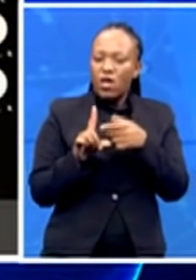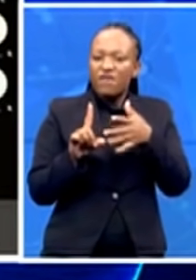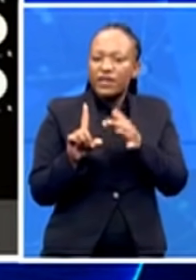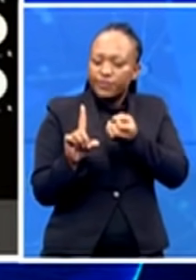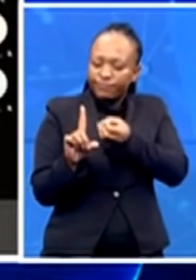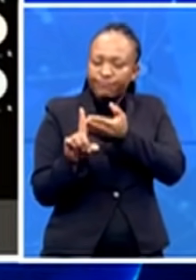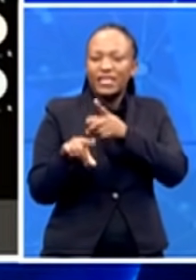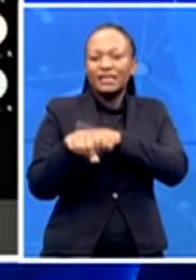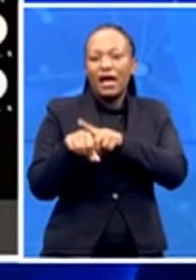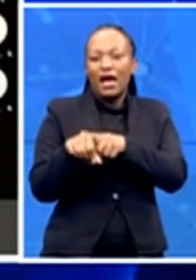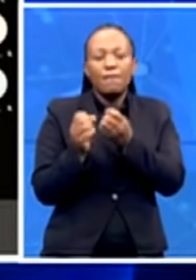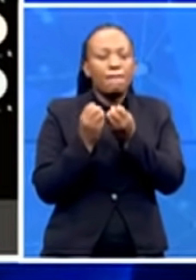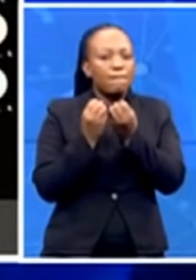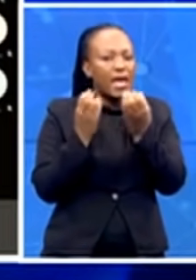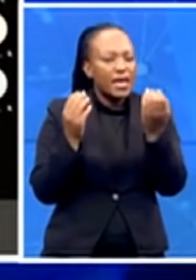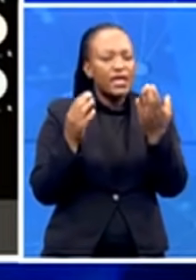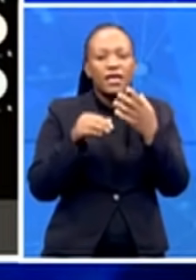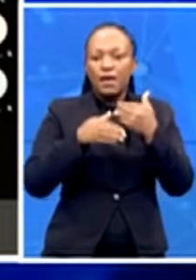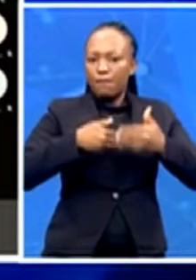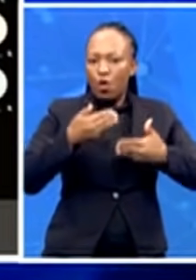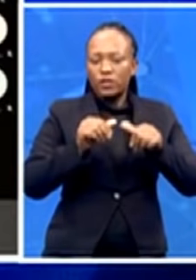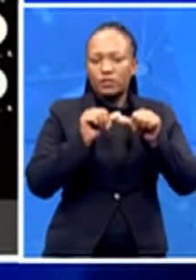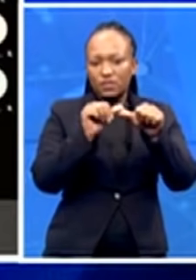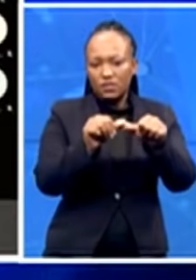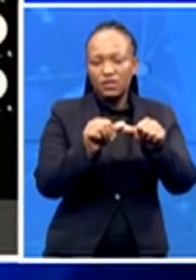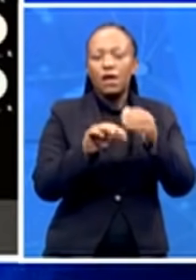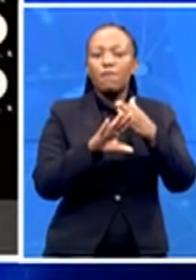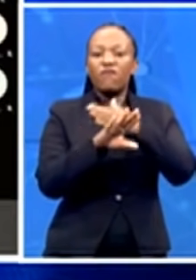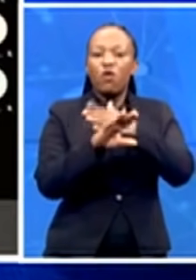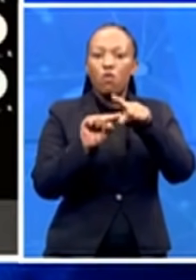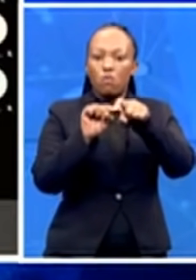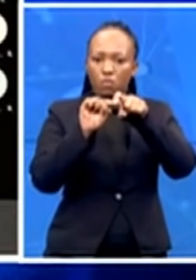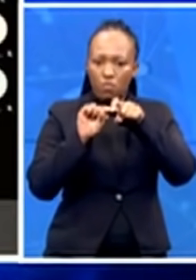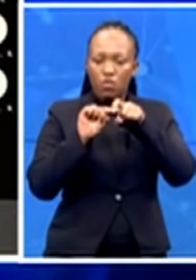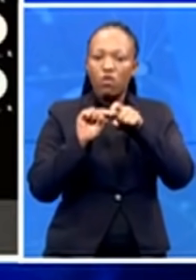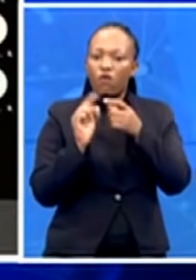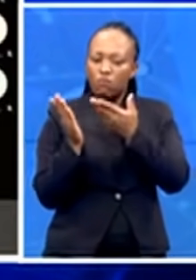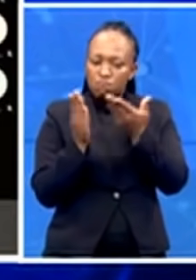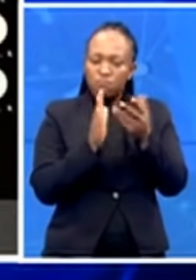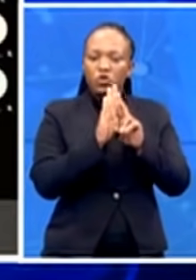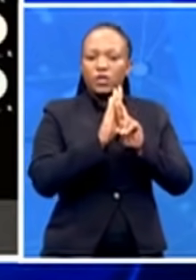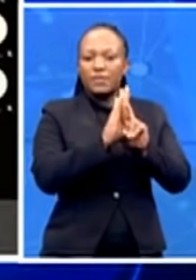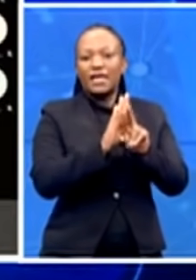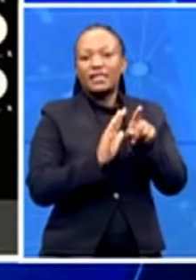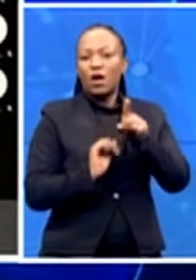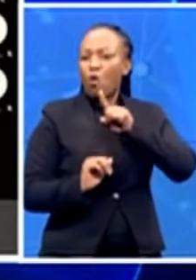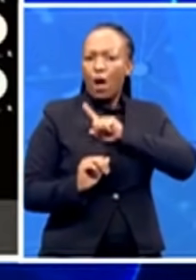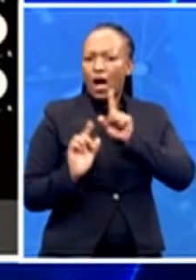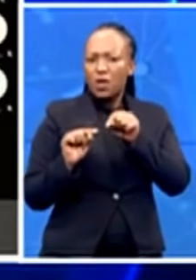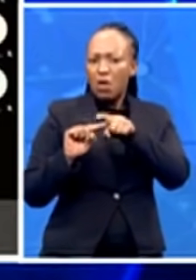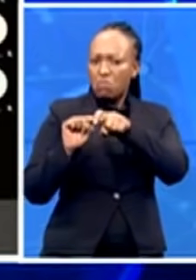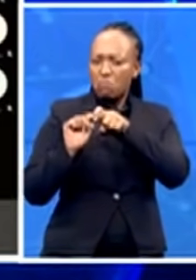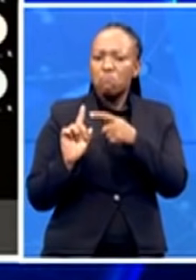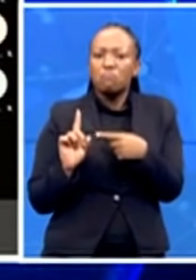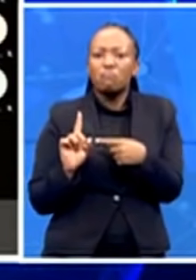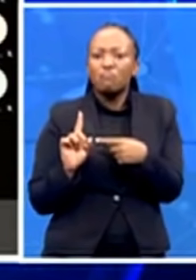process leading to his suspension to make representations as to why he should not be suspended. In